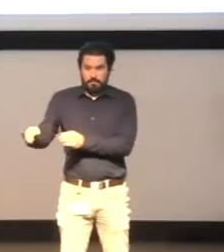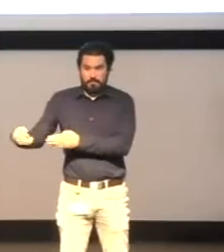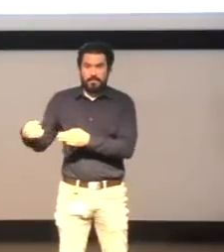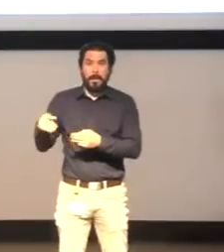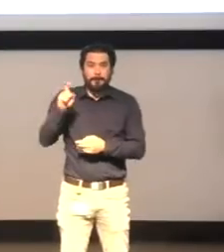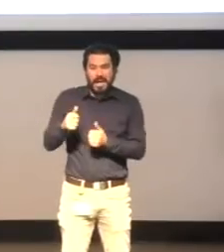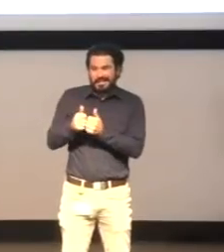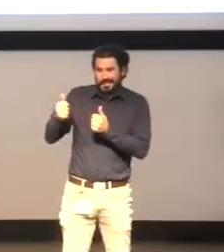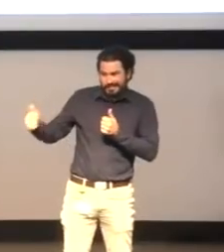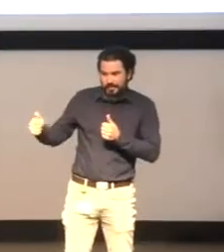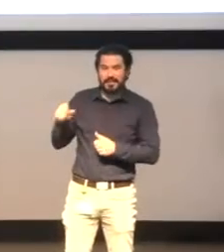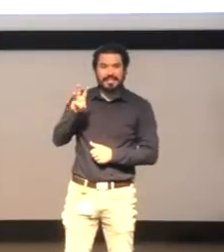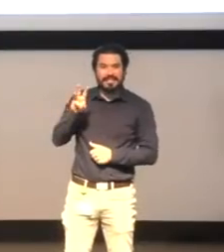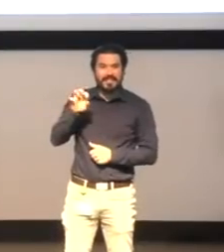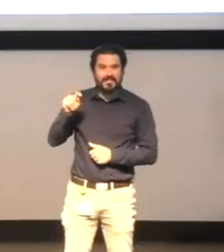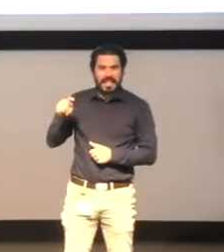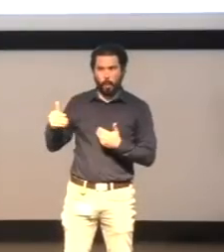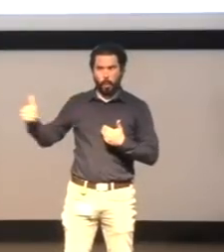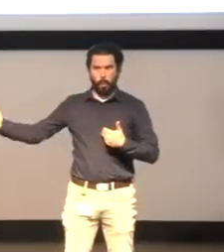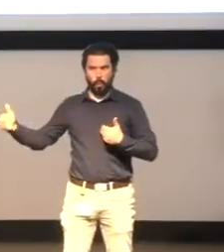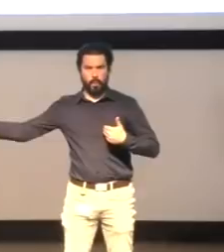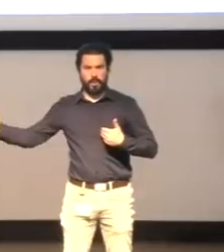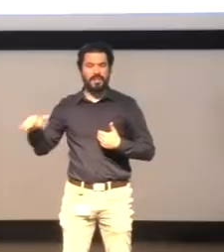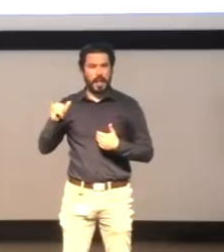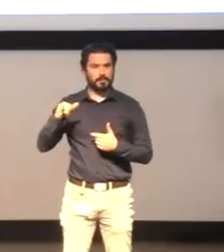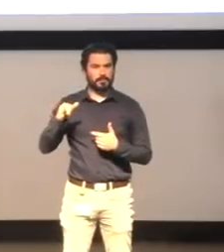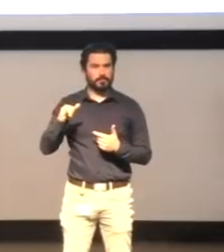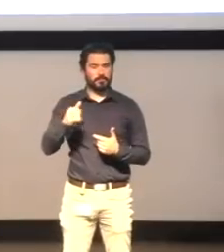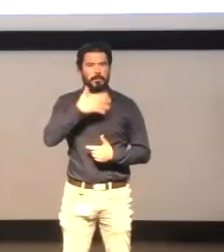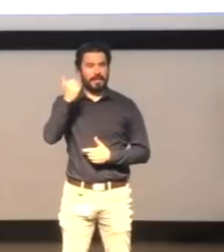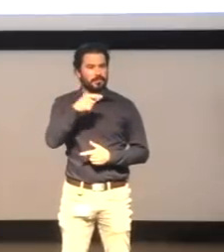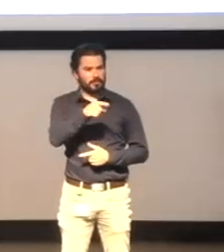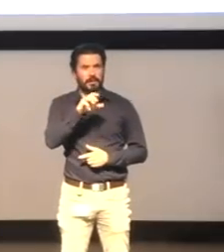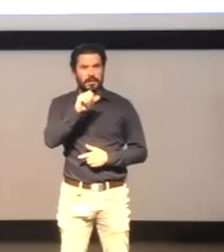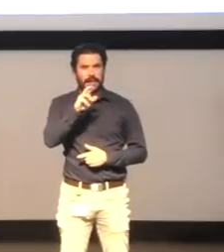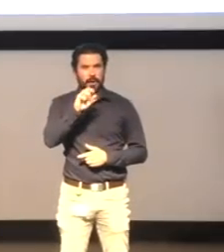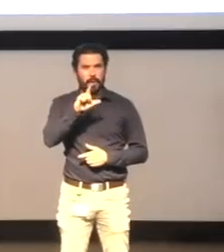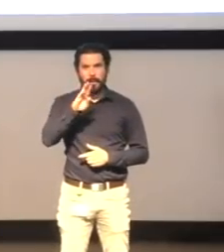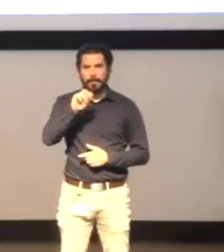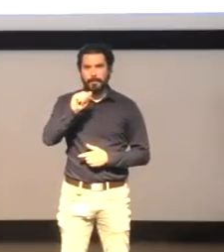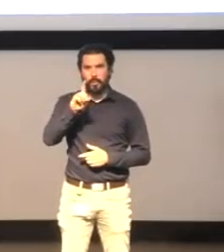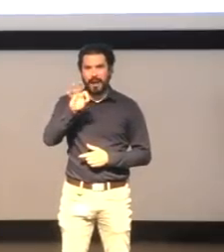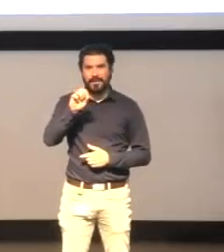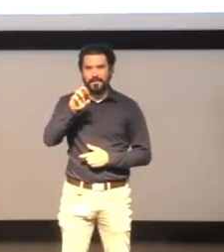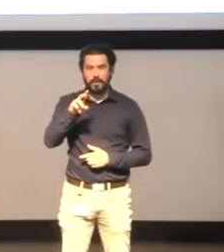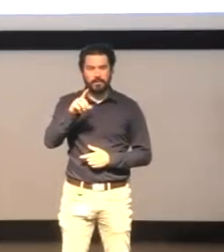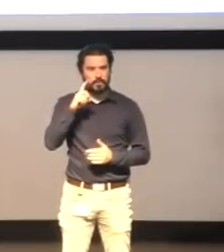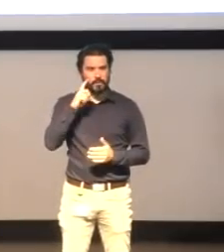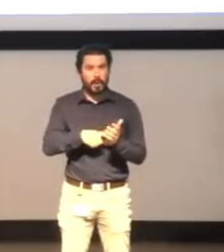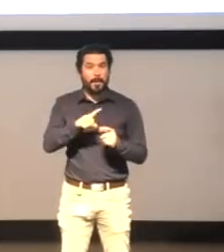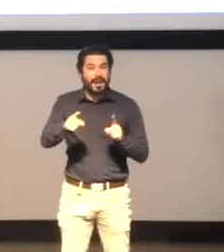more would be optimal, as Carol Bradford noted. However, you have to anticipate that people will be coming in and